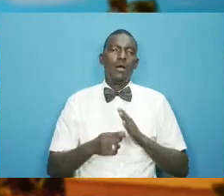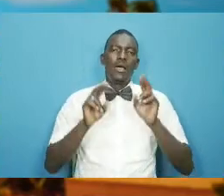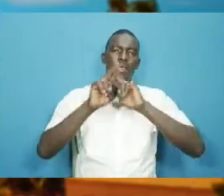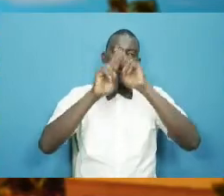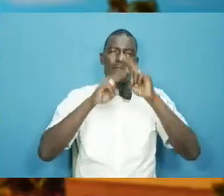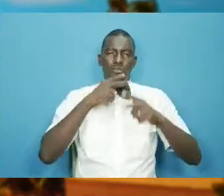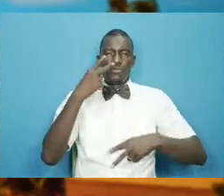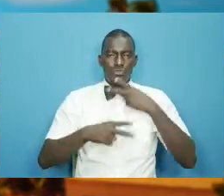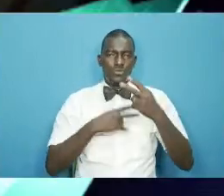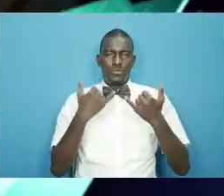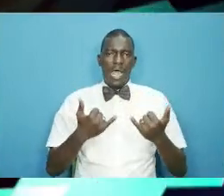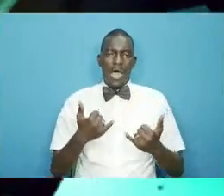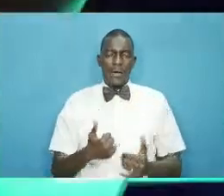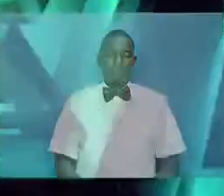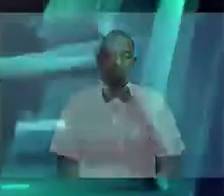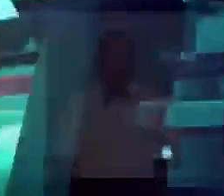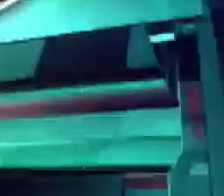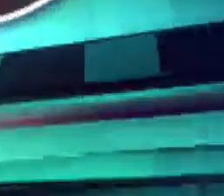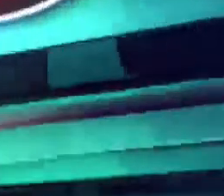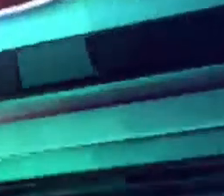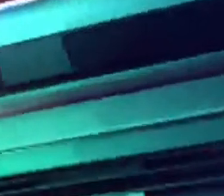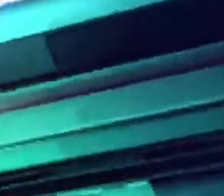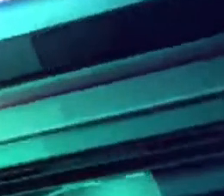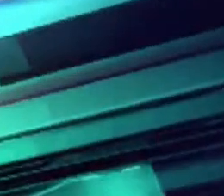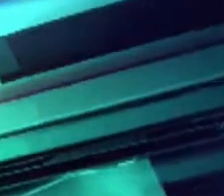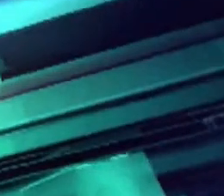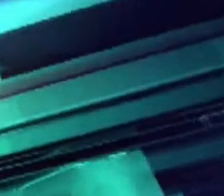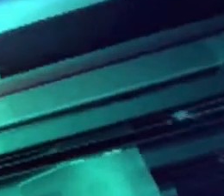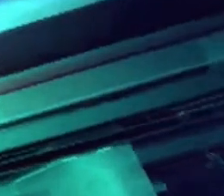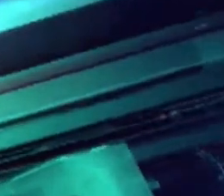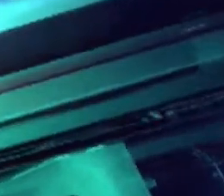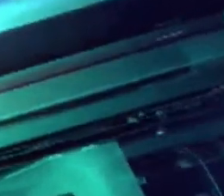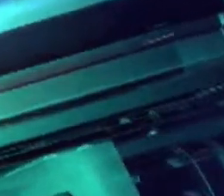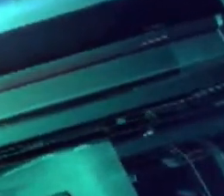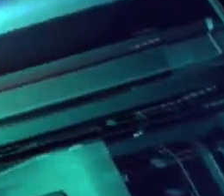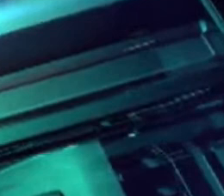to the international news in a moment.